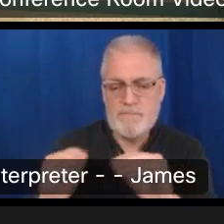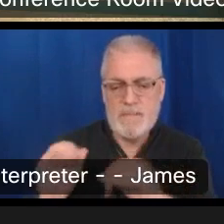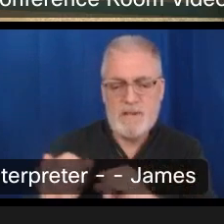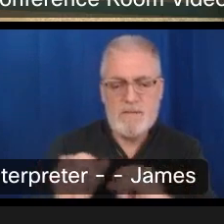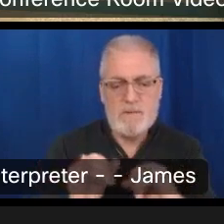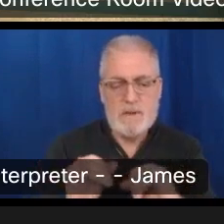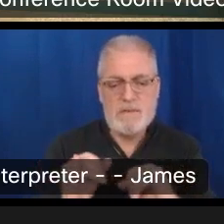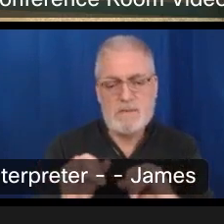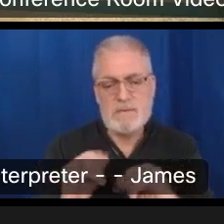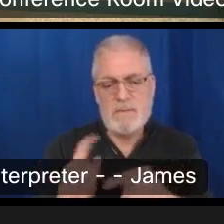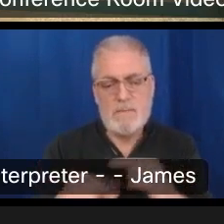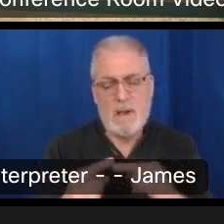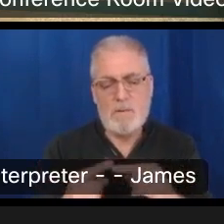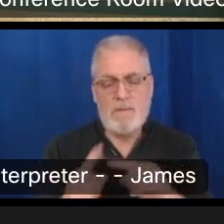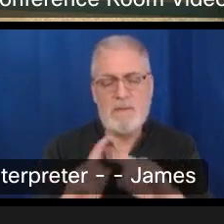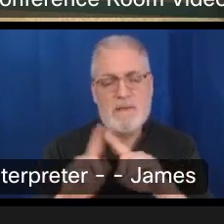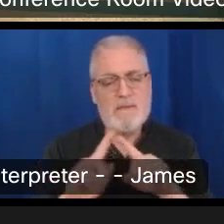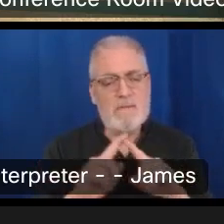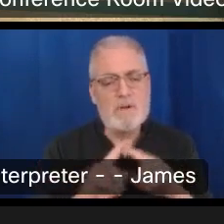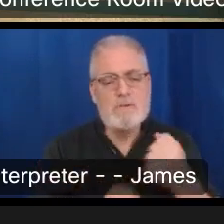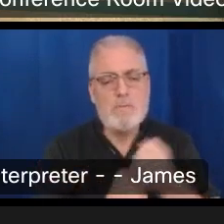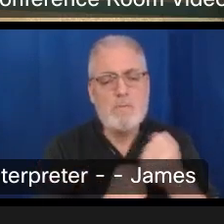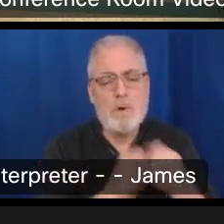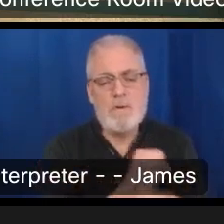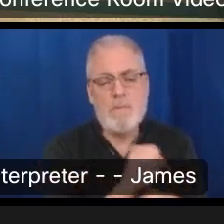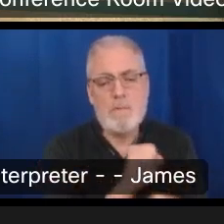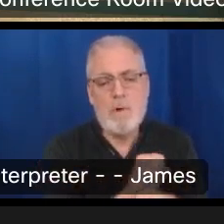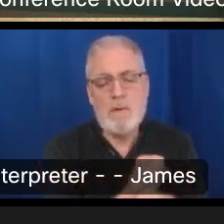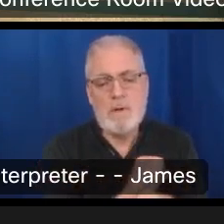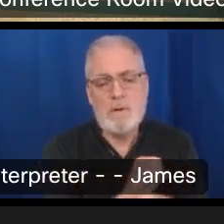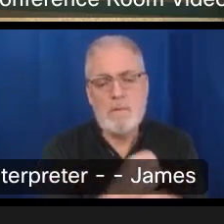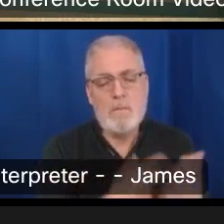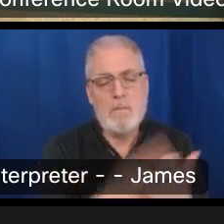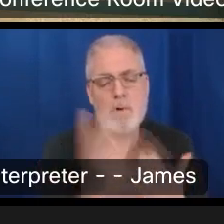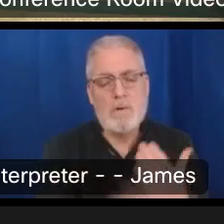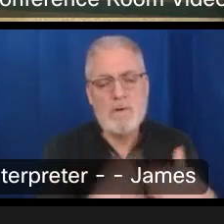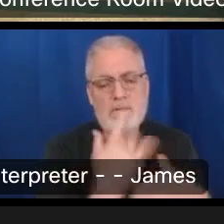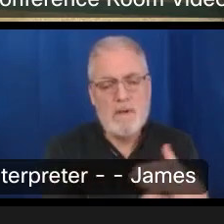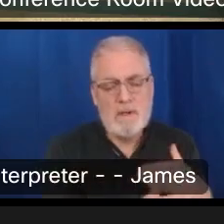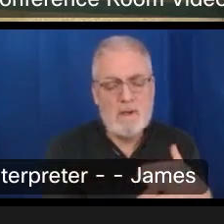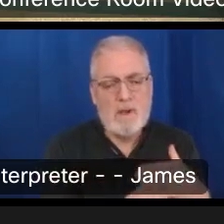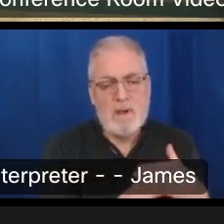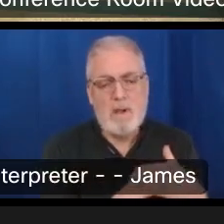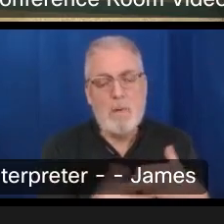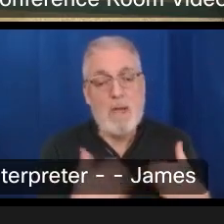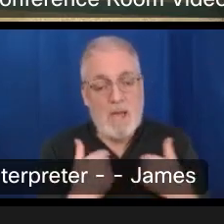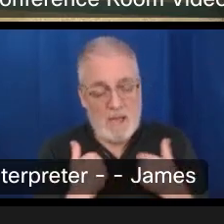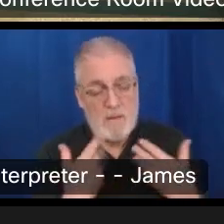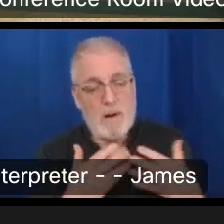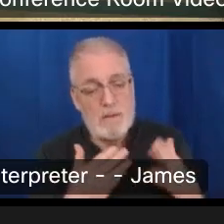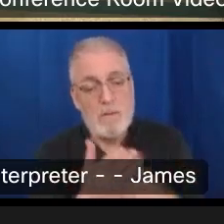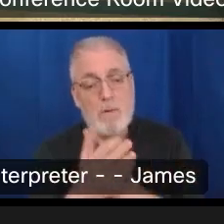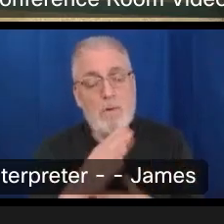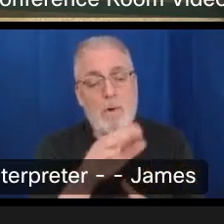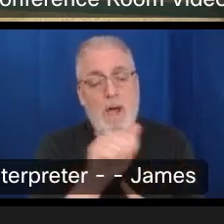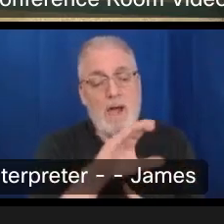employment programs that are available through Access VR, but also through OPWDD. And I was